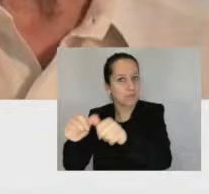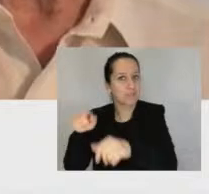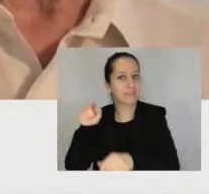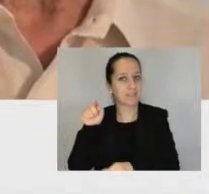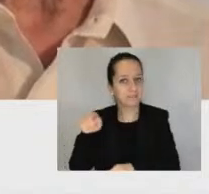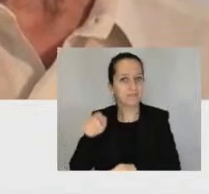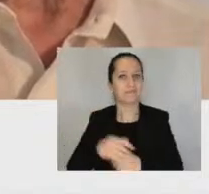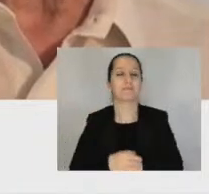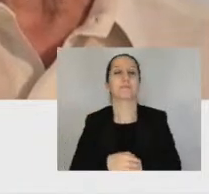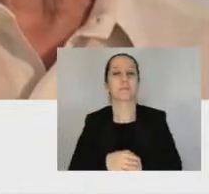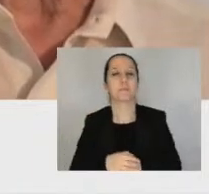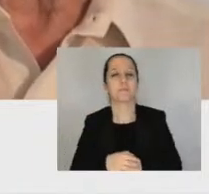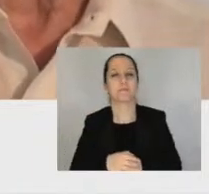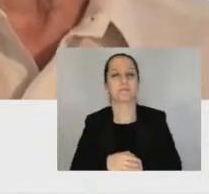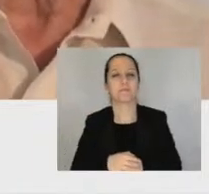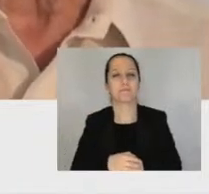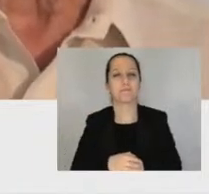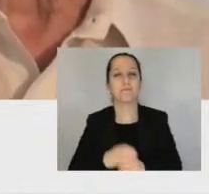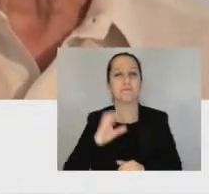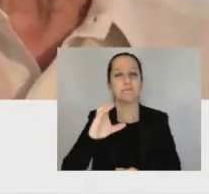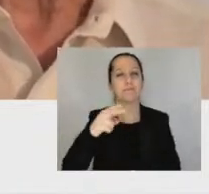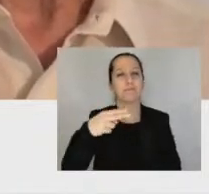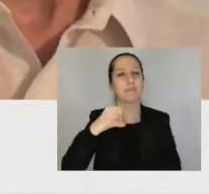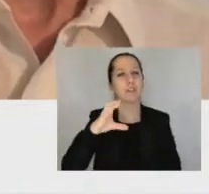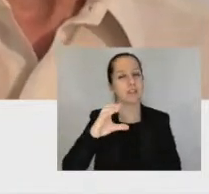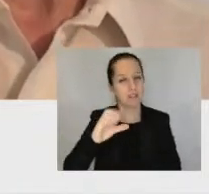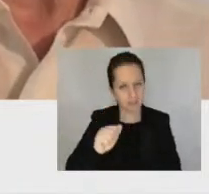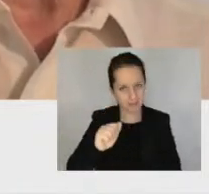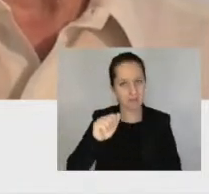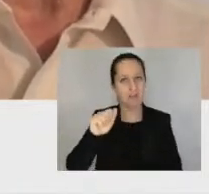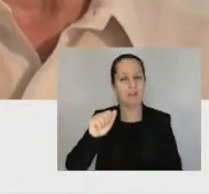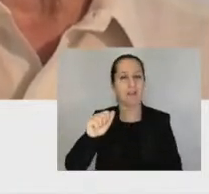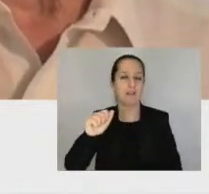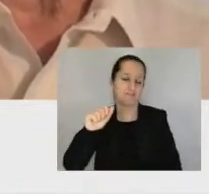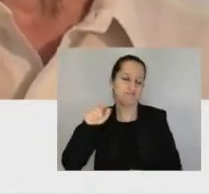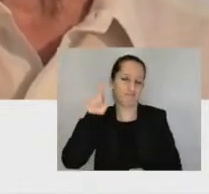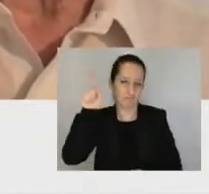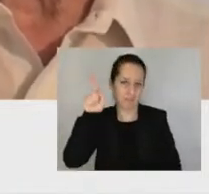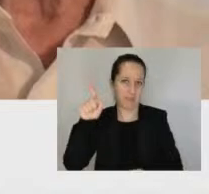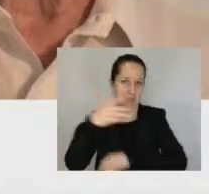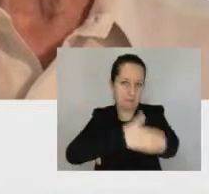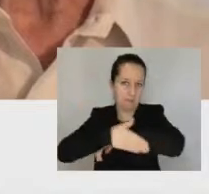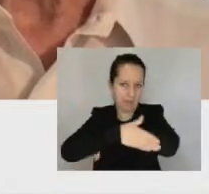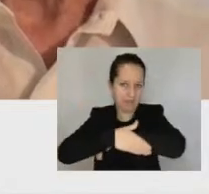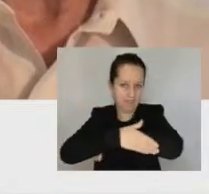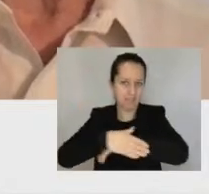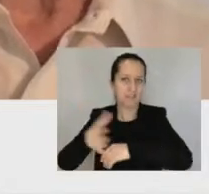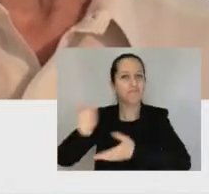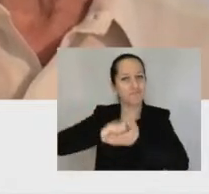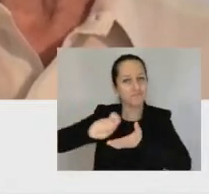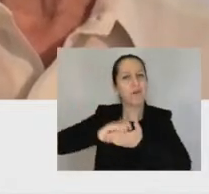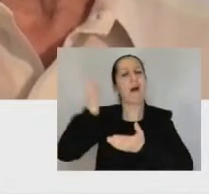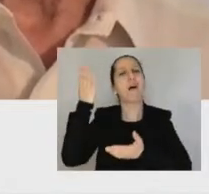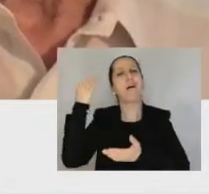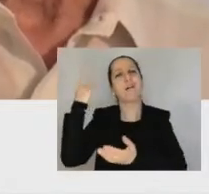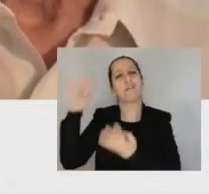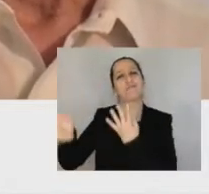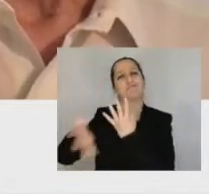prison for his dissident activities. And he distinguished between hope and